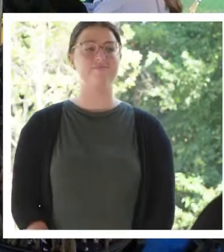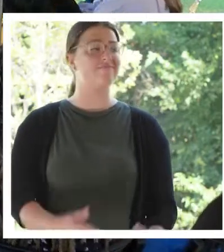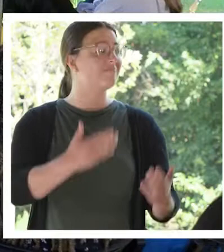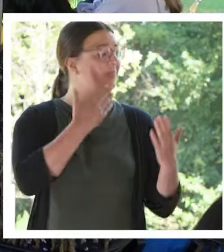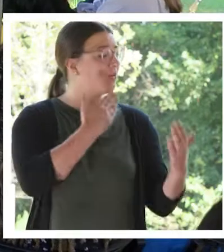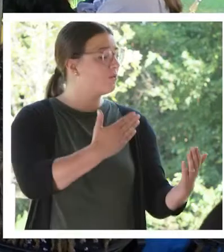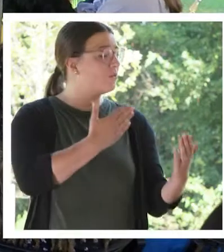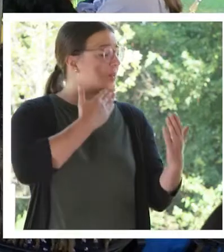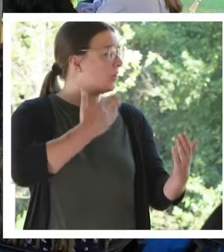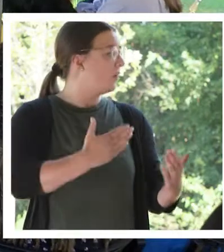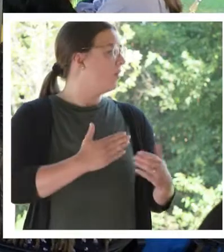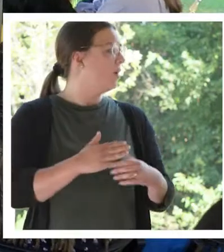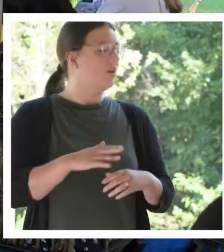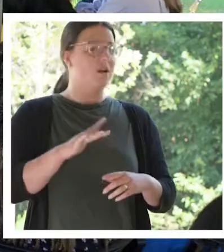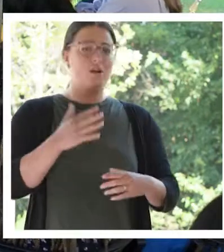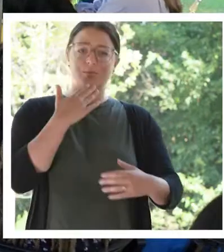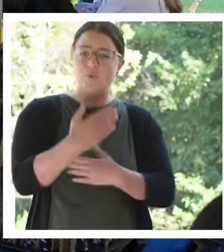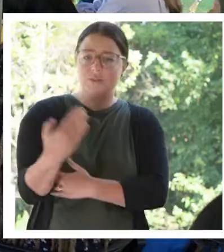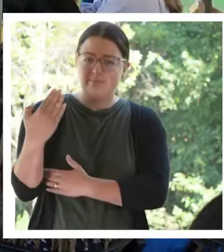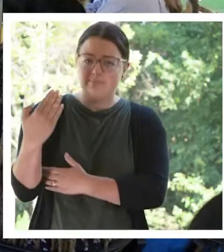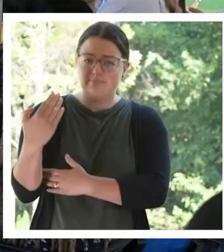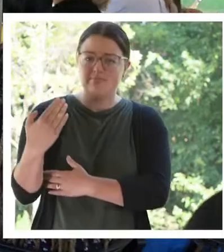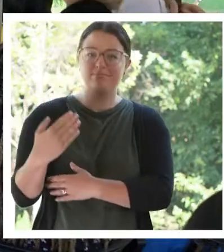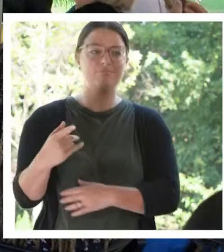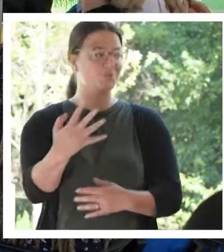Thank you. Good morning.